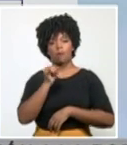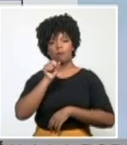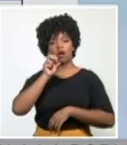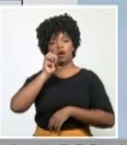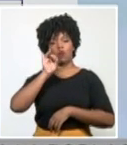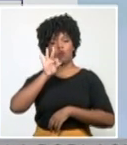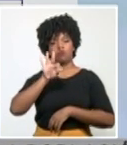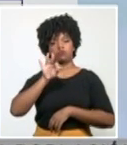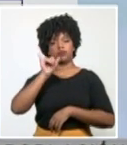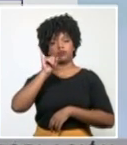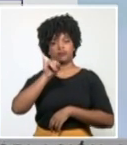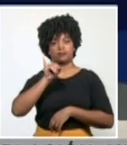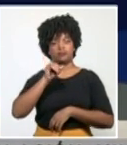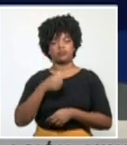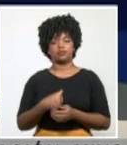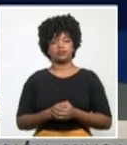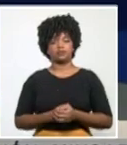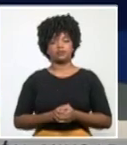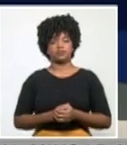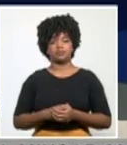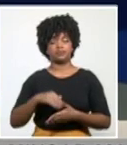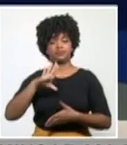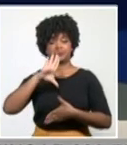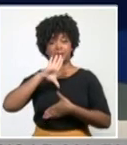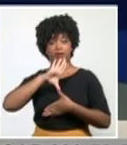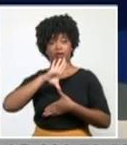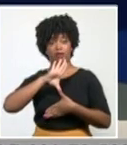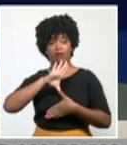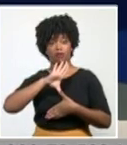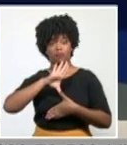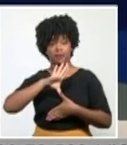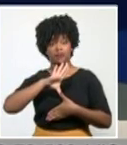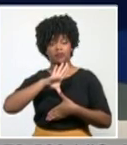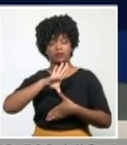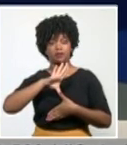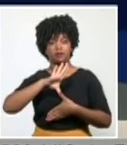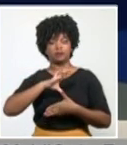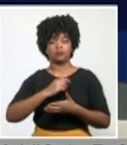6.86%. In the region of the Americas,